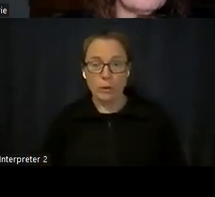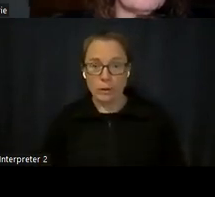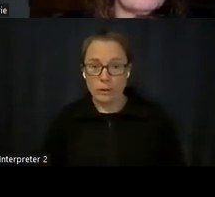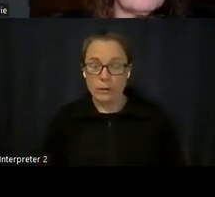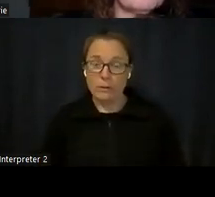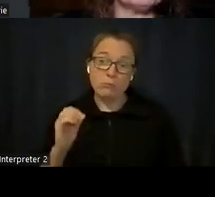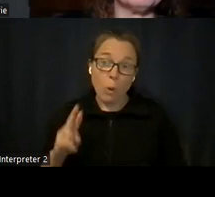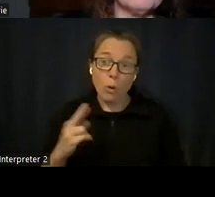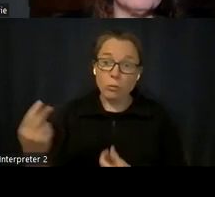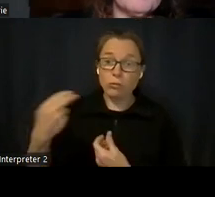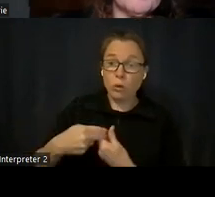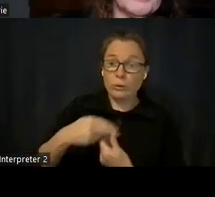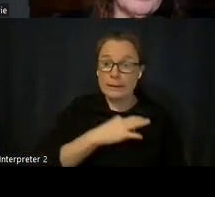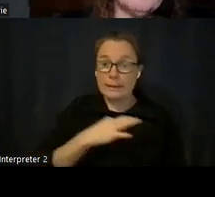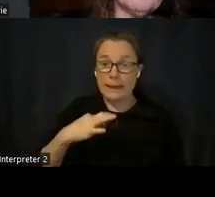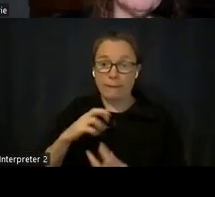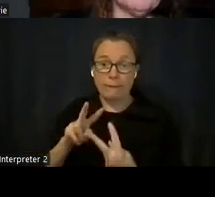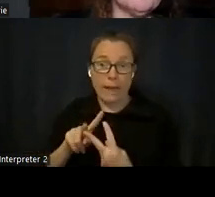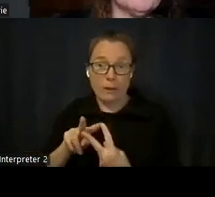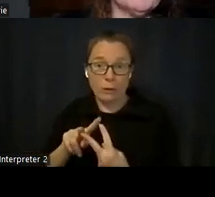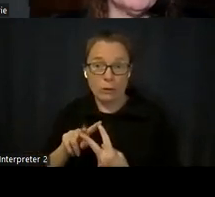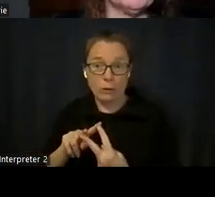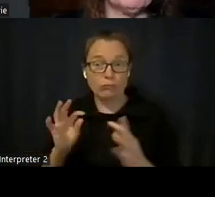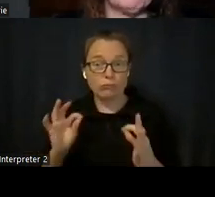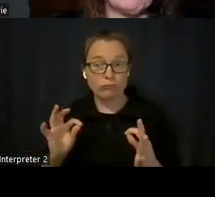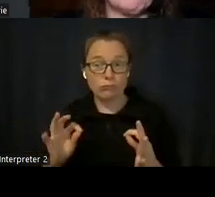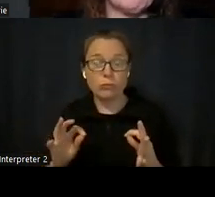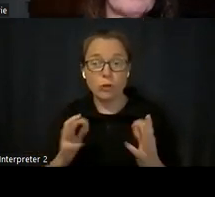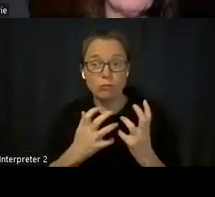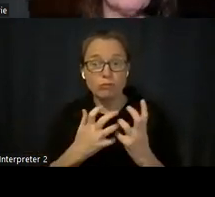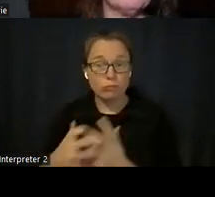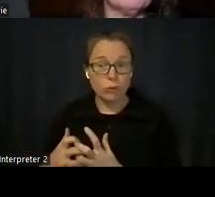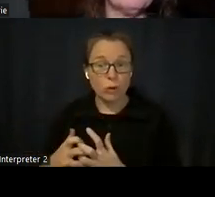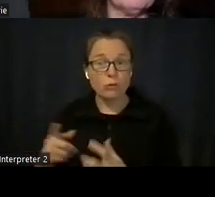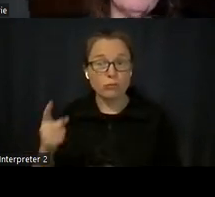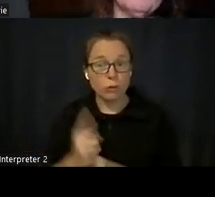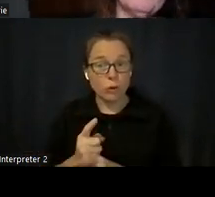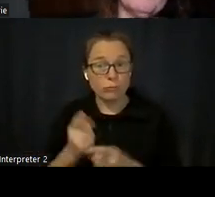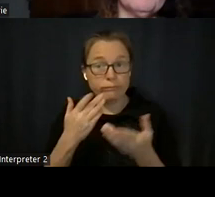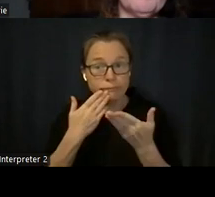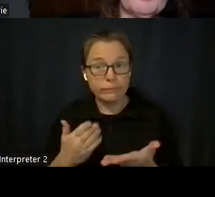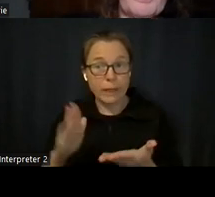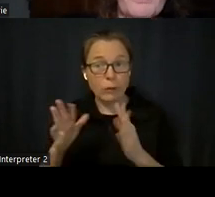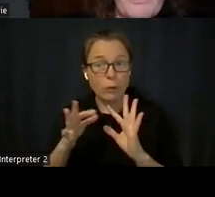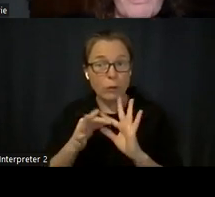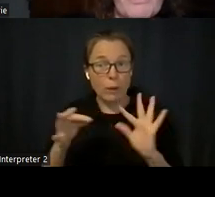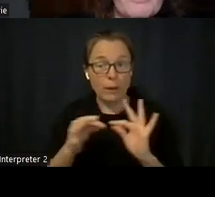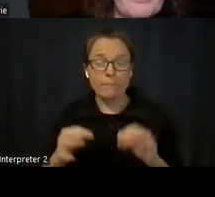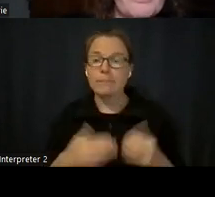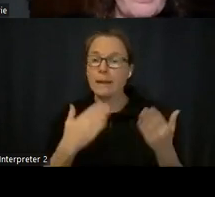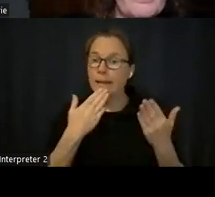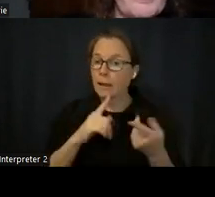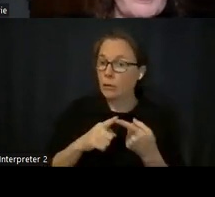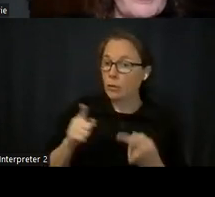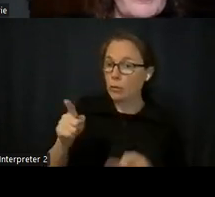the staff portion. Yeah. I think both are reasonable. But yeah, no, that definitely well noted. Thank you. Thank you, Co-Chair